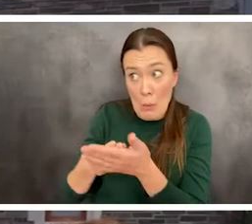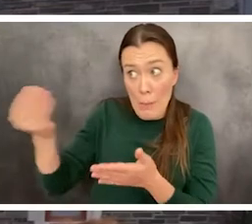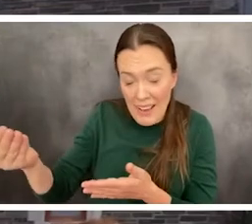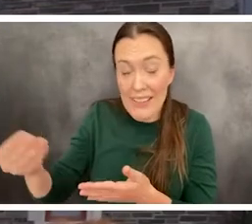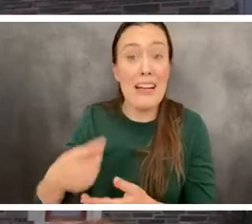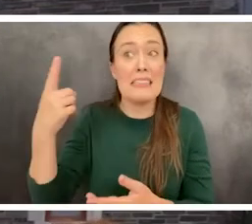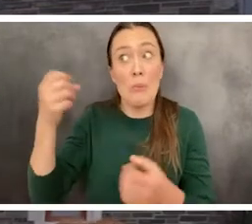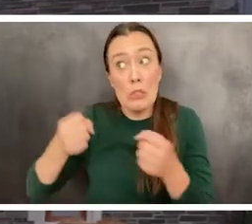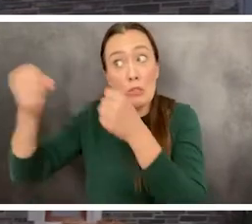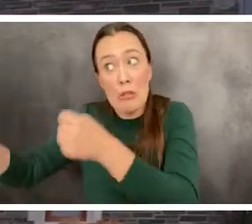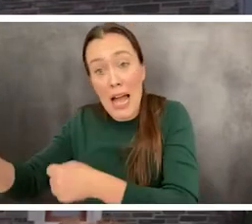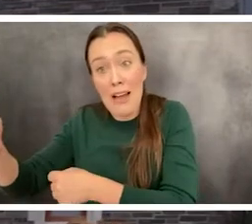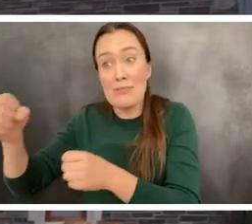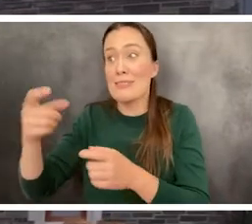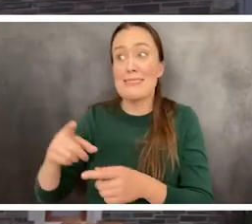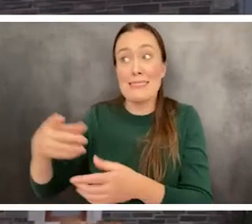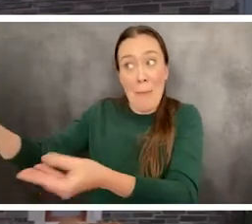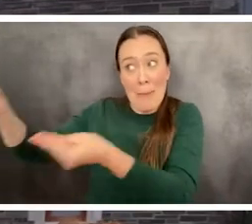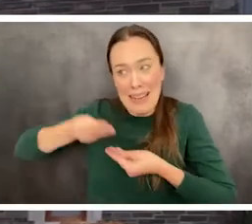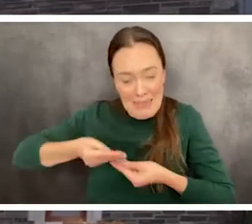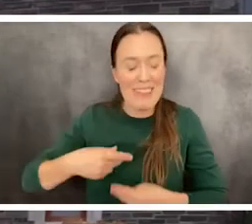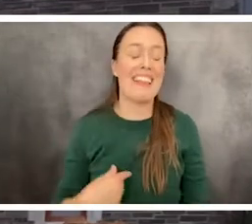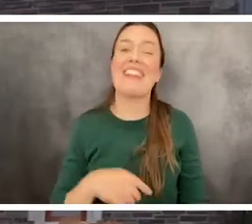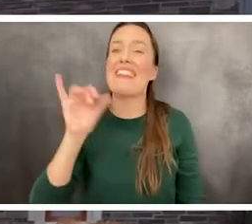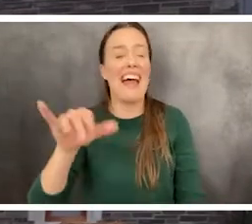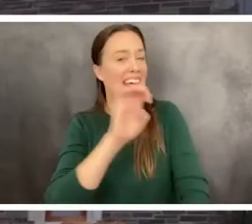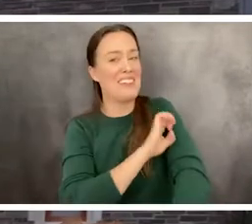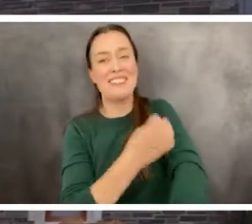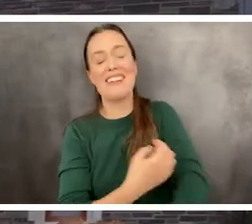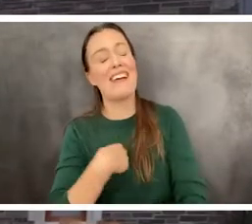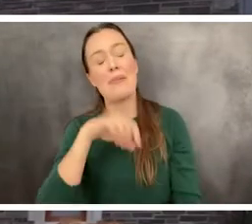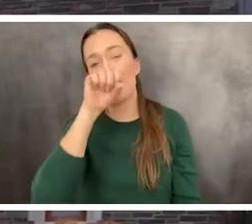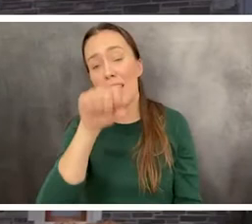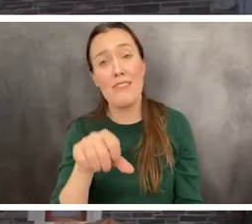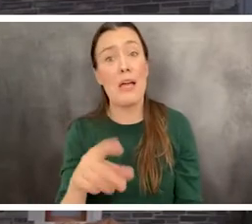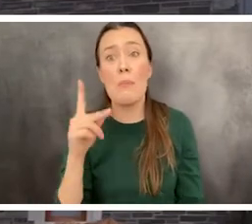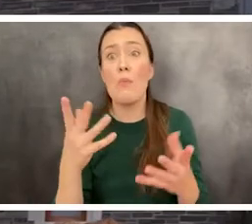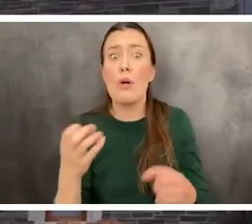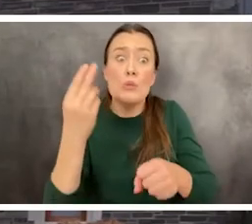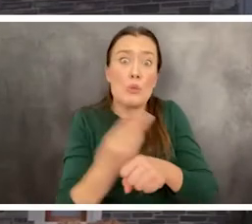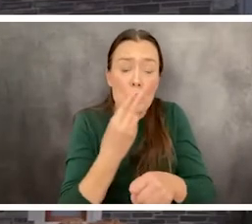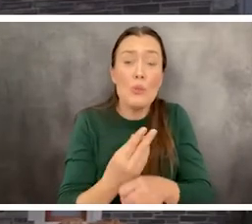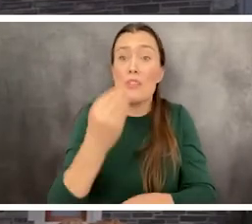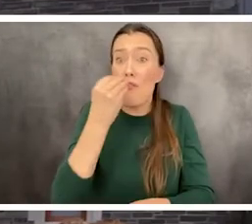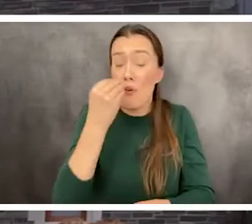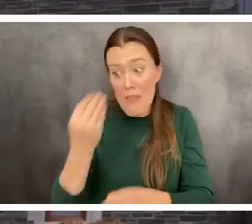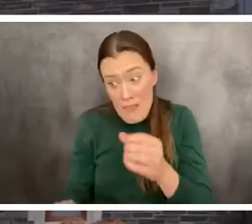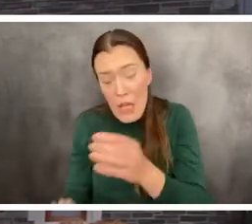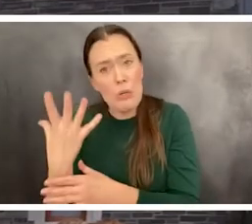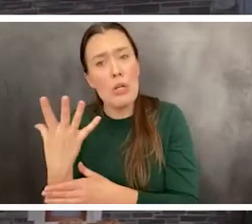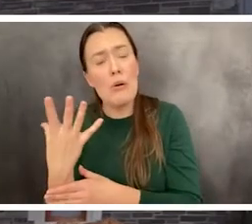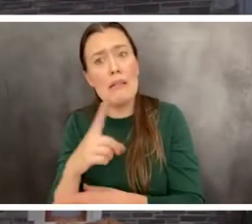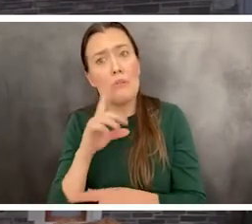somebody driving out of Pennsylvania to get them. And I love that energy. It's like, okay, so people, they don't want to waste what they have, and they recognize the value,